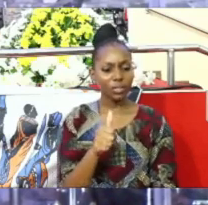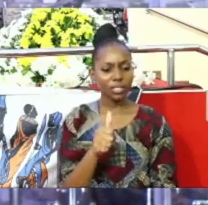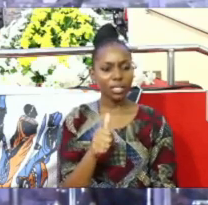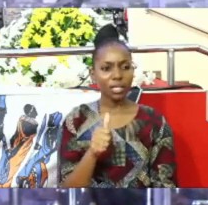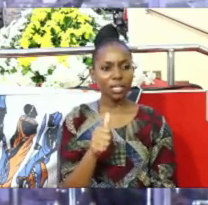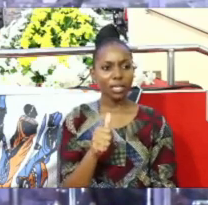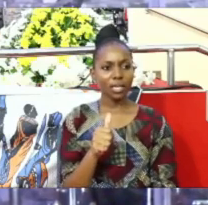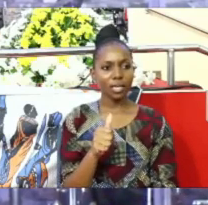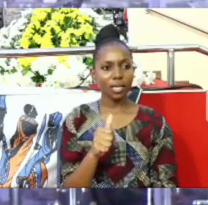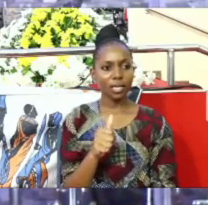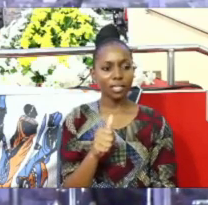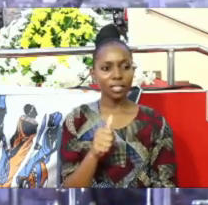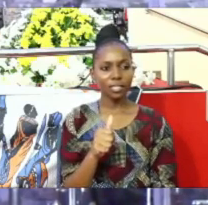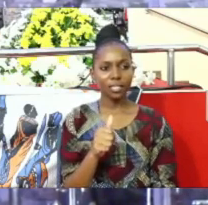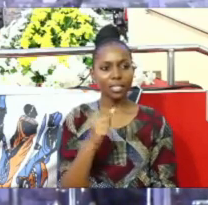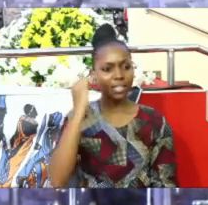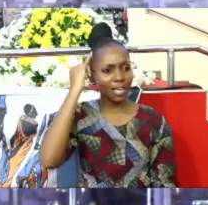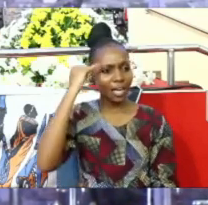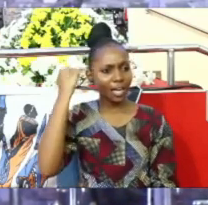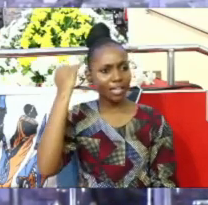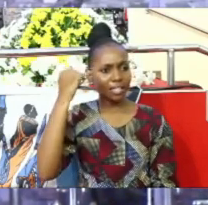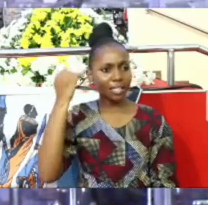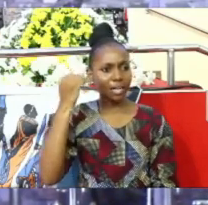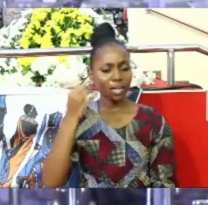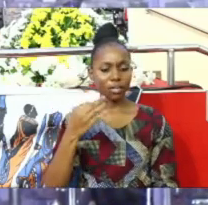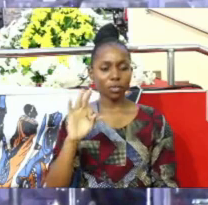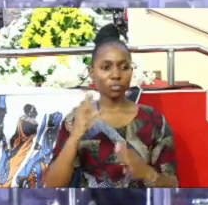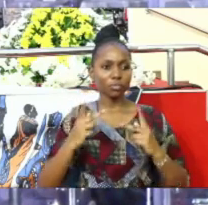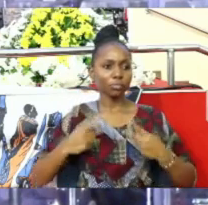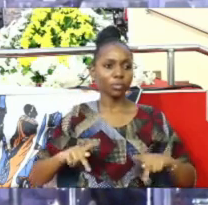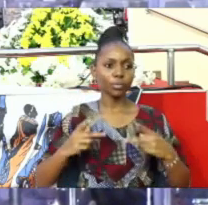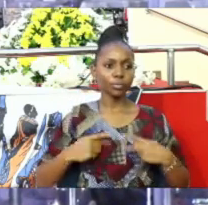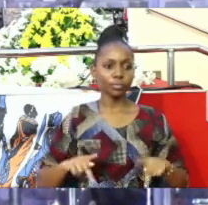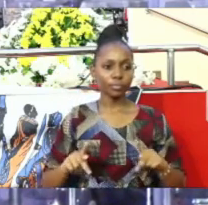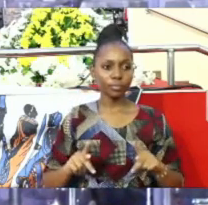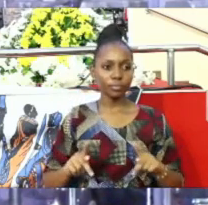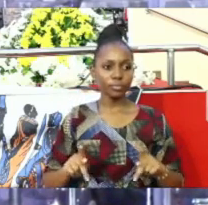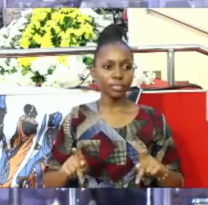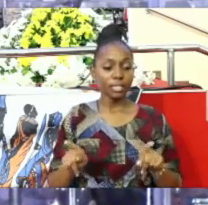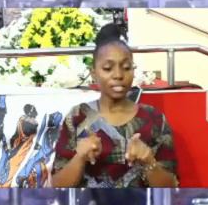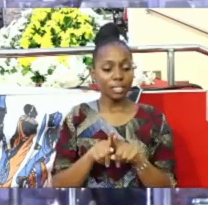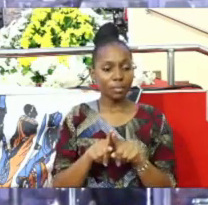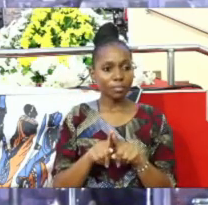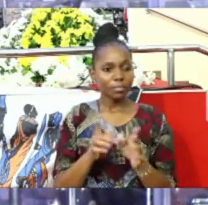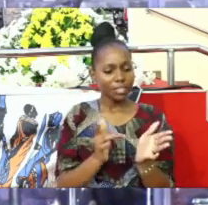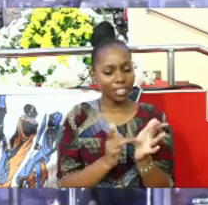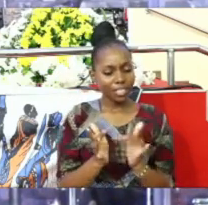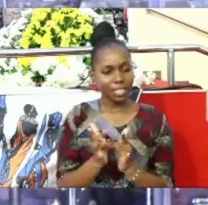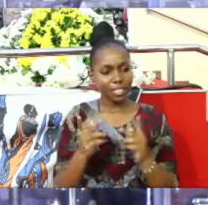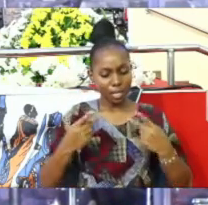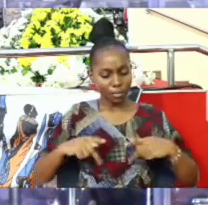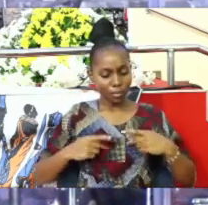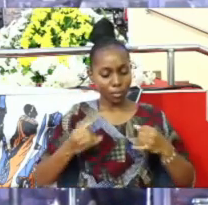Wewe sio ile ambacho watu wanaona ama mtazamo wa watu. Even Jesus, they tried to measure him. Hata Yesu